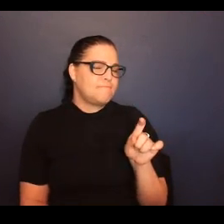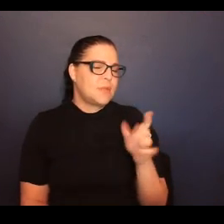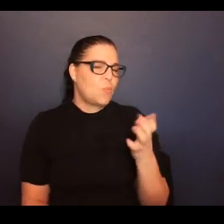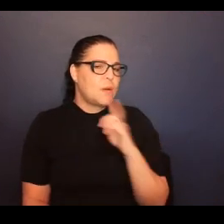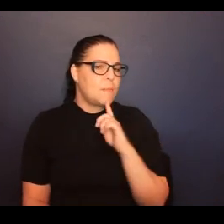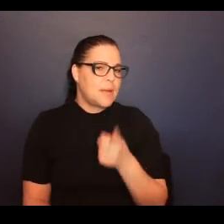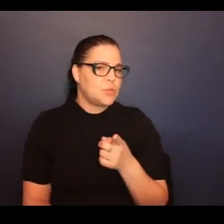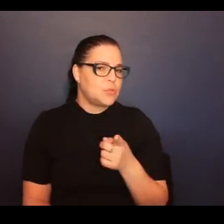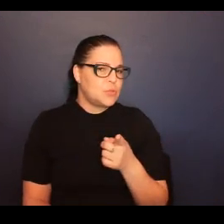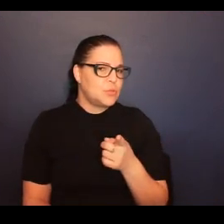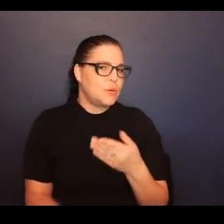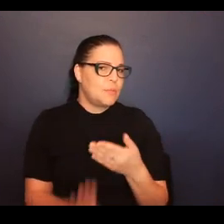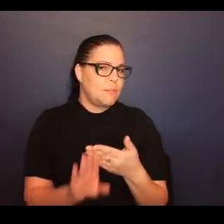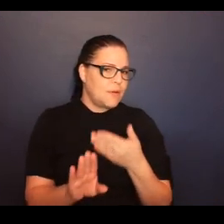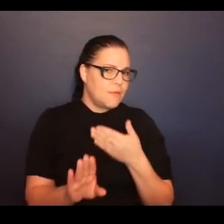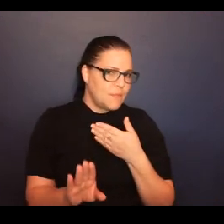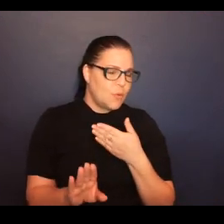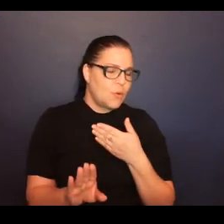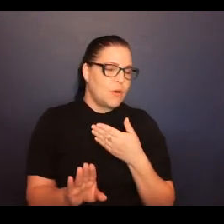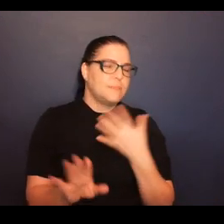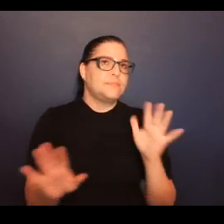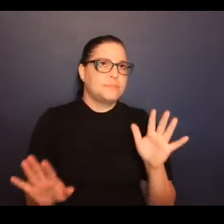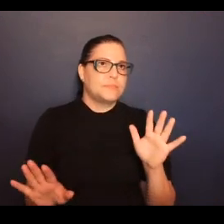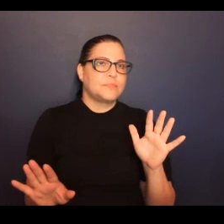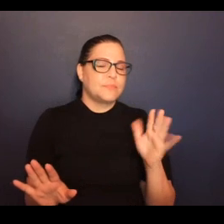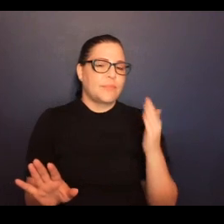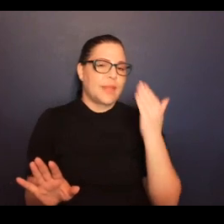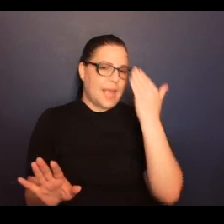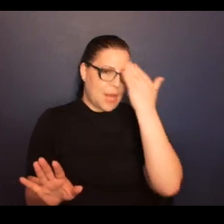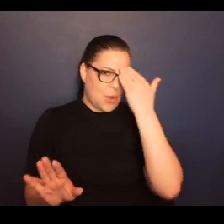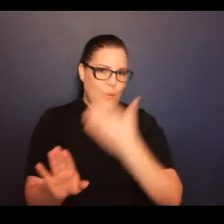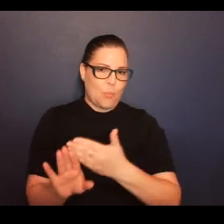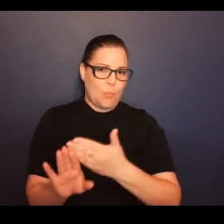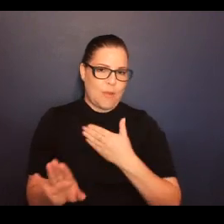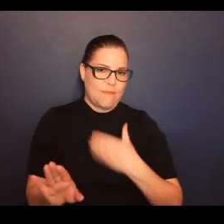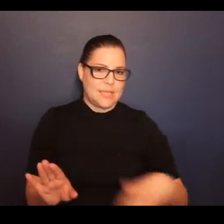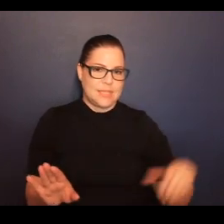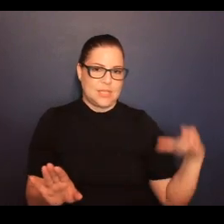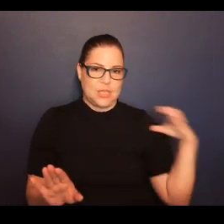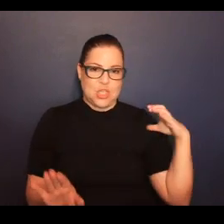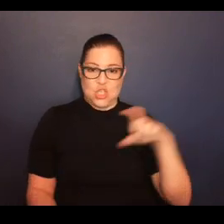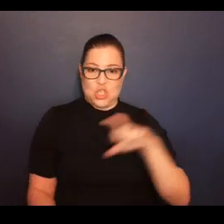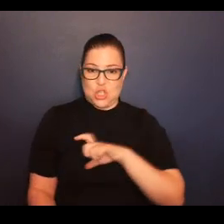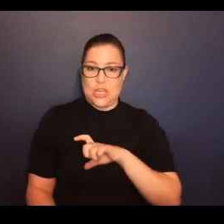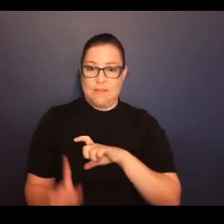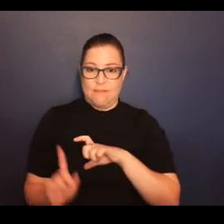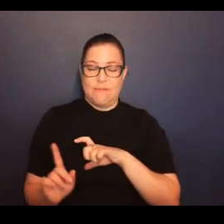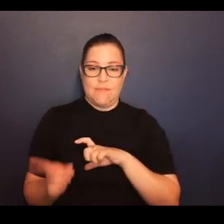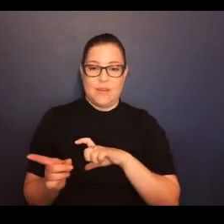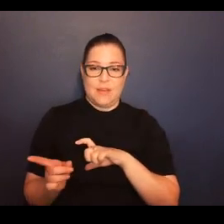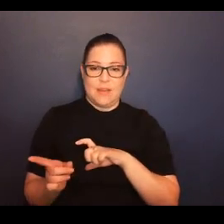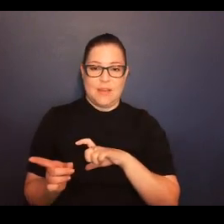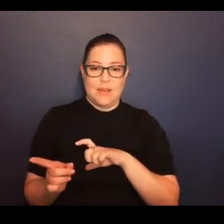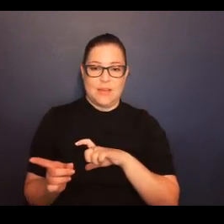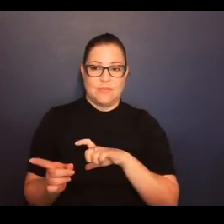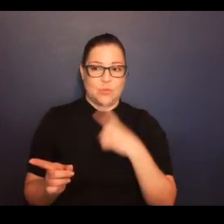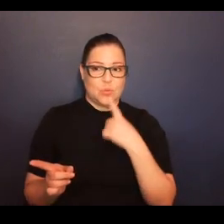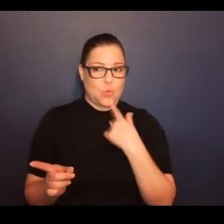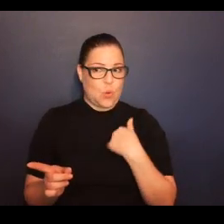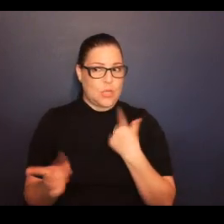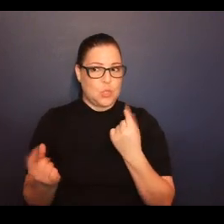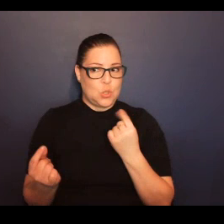sure before we do all that. I mean, I know that the previous chief is the one who kind of gave us this direction. I just want to